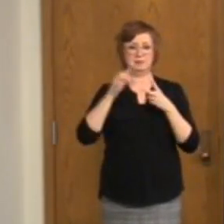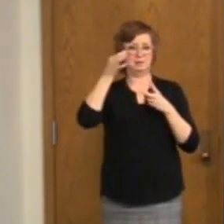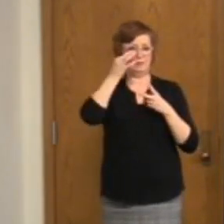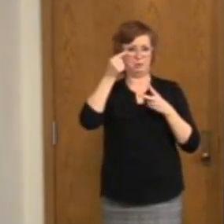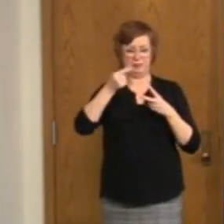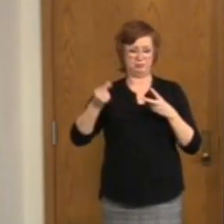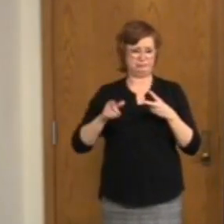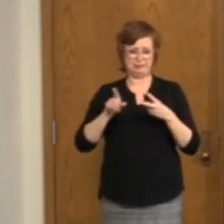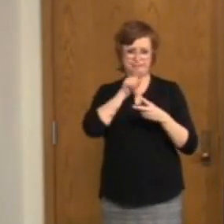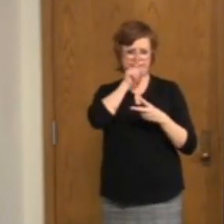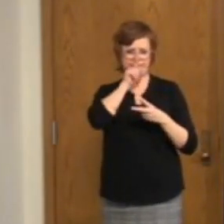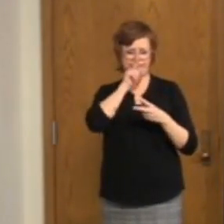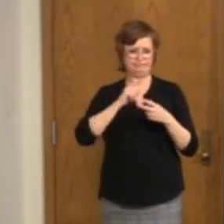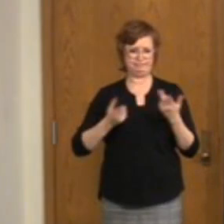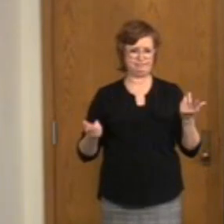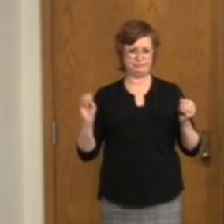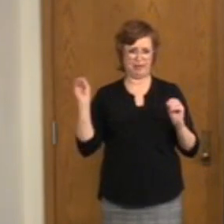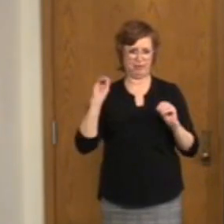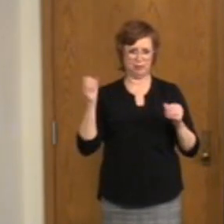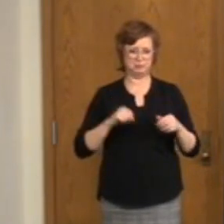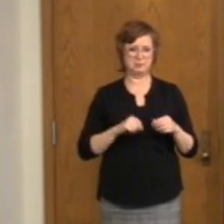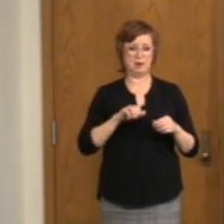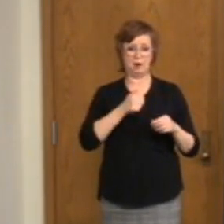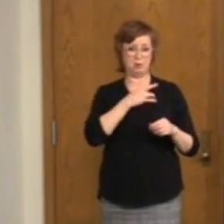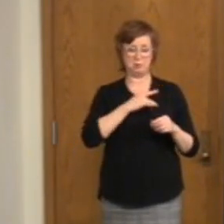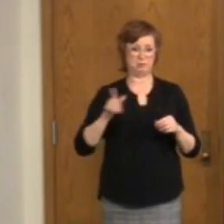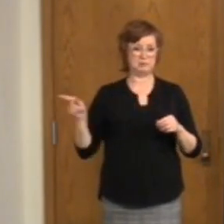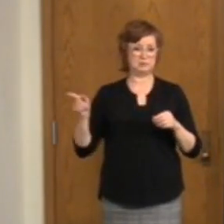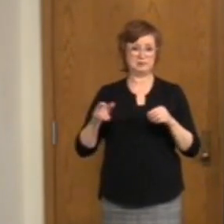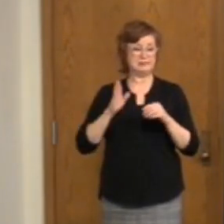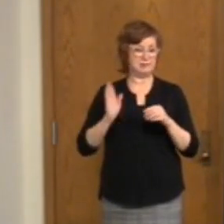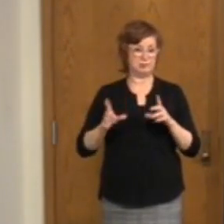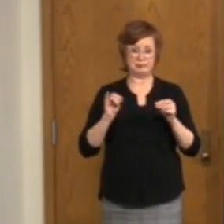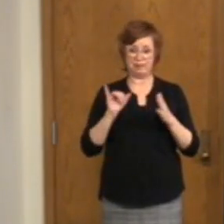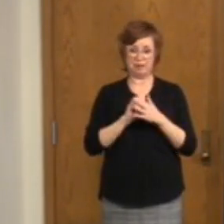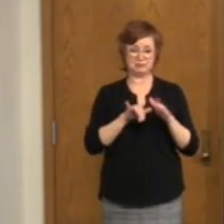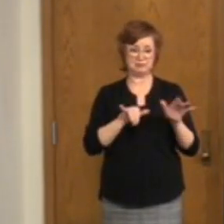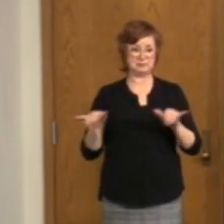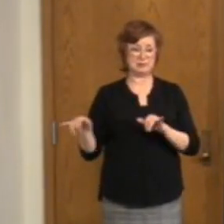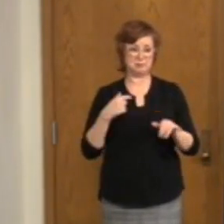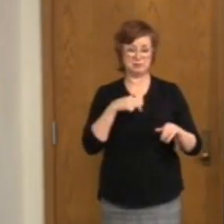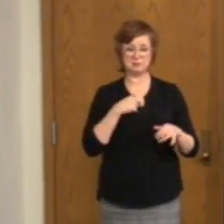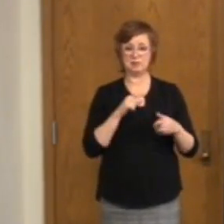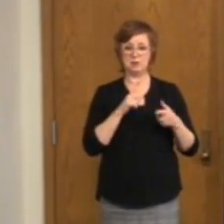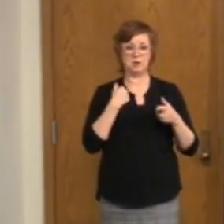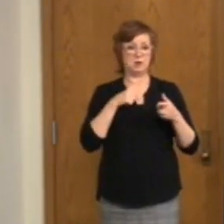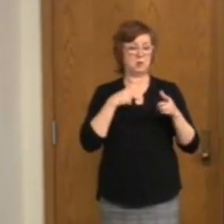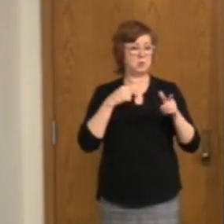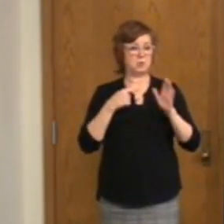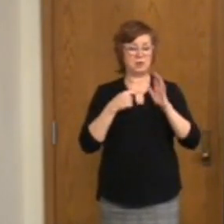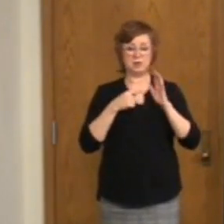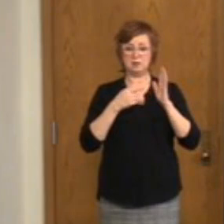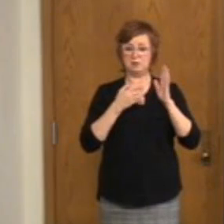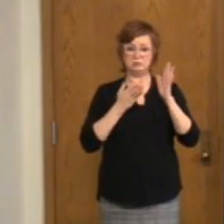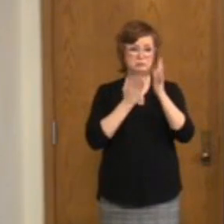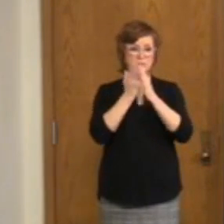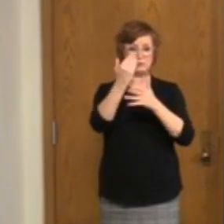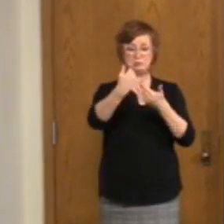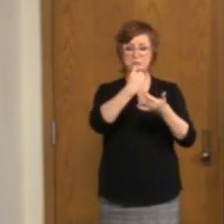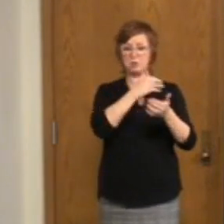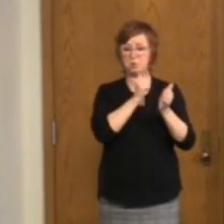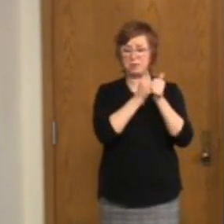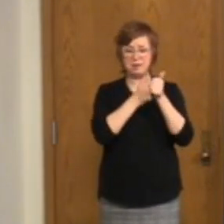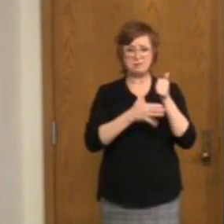been fully transparent with the budgets that we have introduced, fully transparent with the supports that we've provided, and we will be